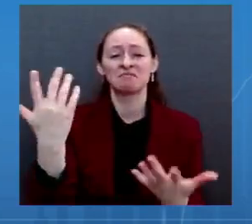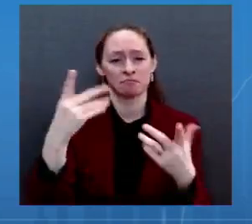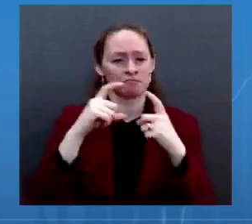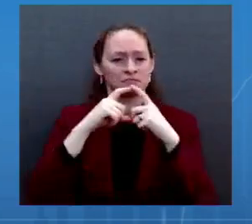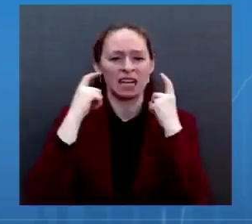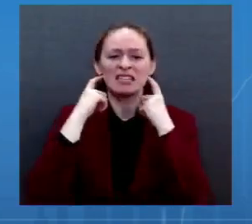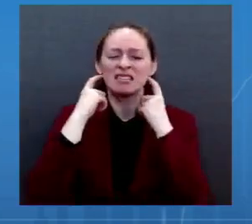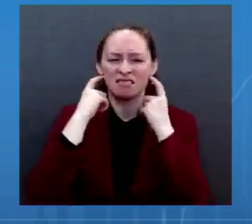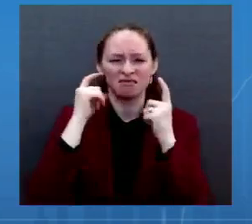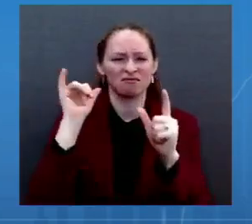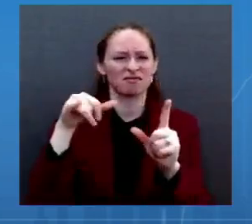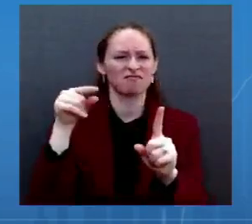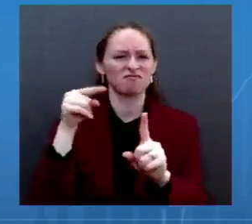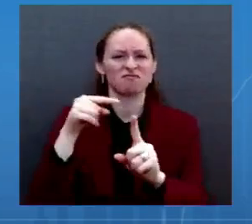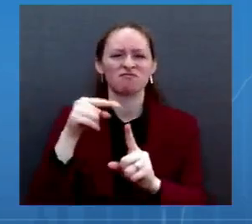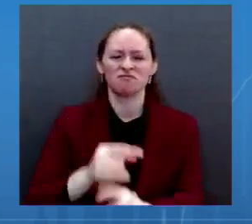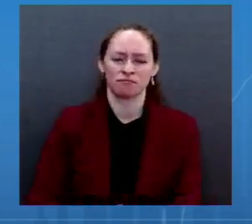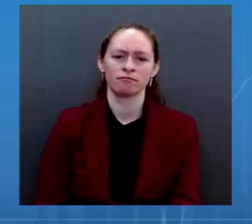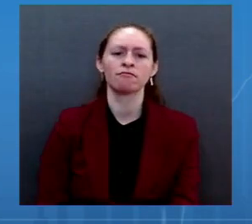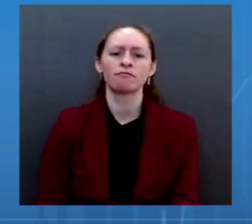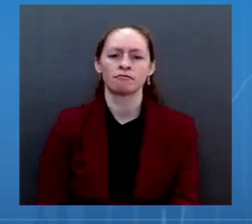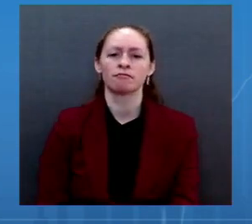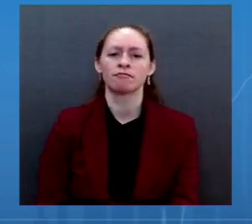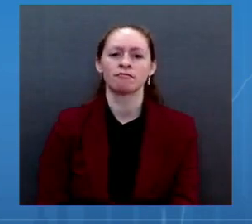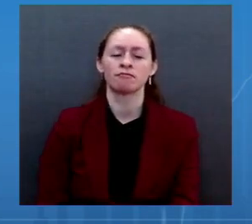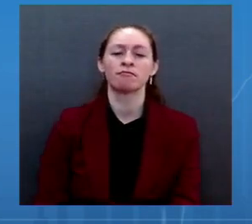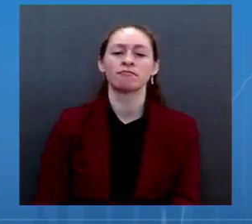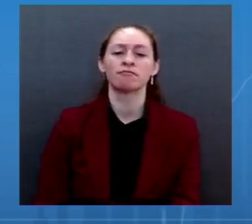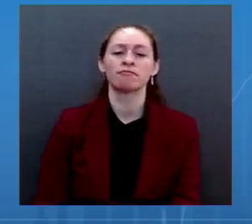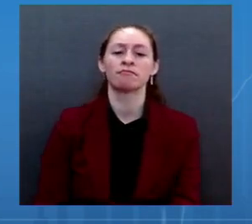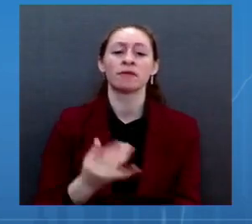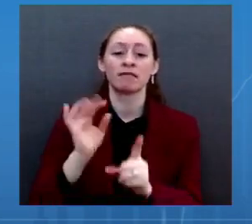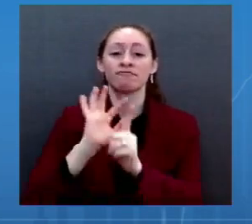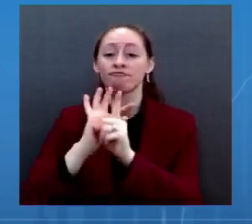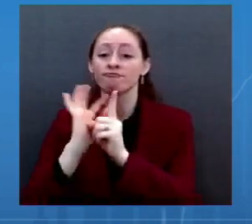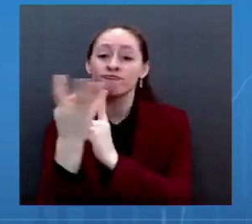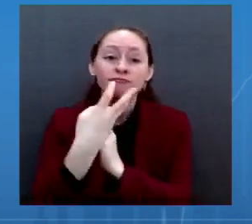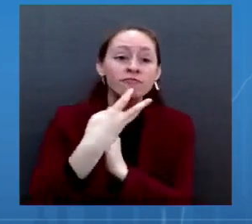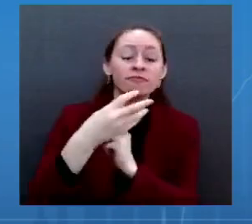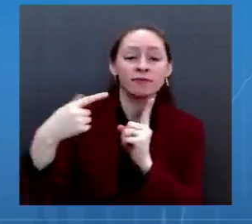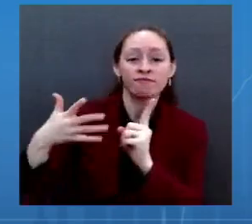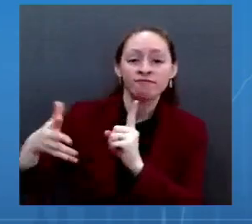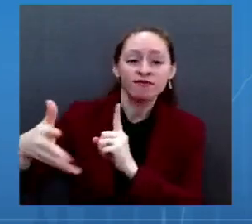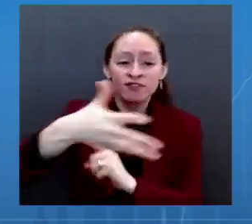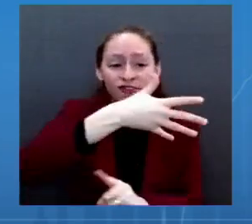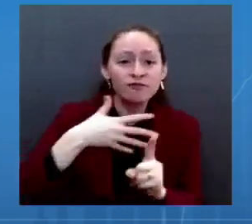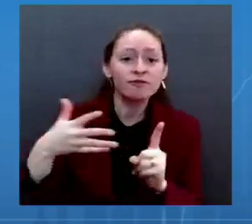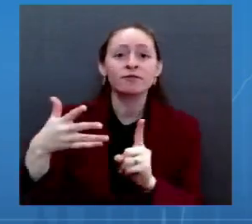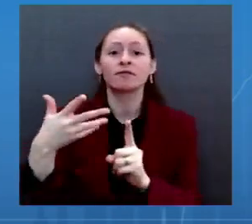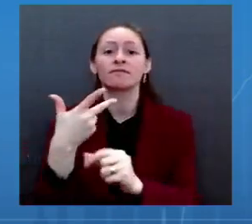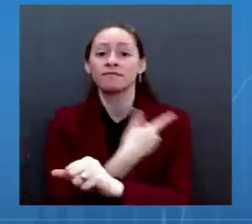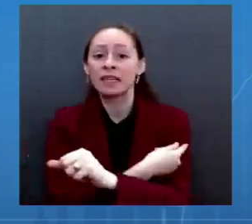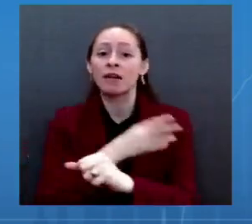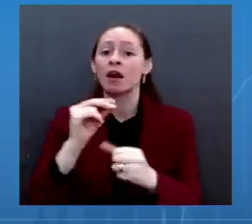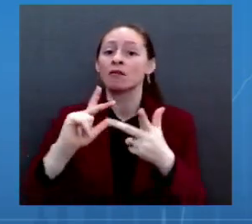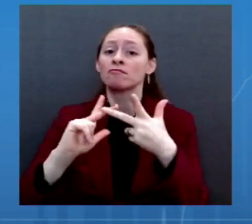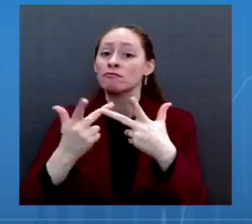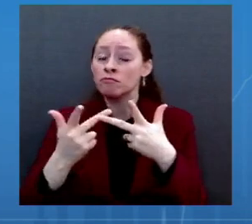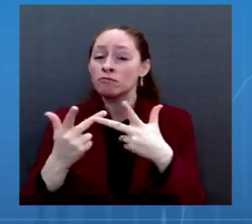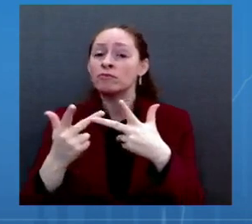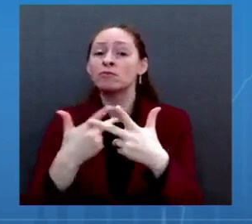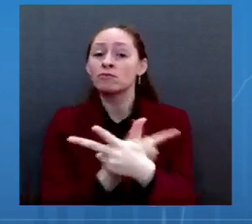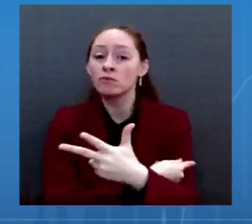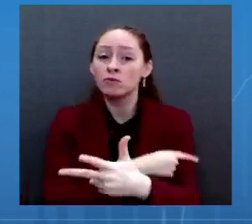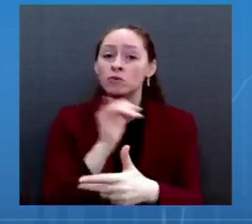vaccinated and boosted, and then to take those precautions that you can as a parent, wearing a mask in public indoor settings,